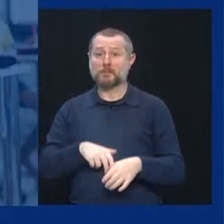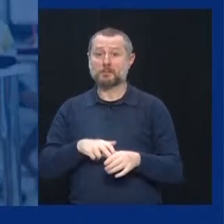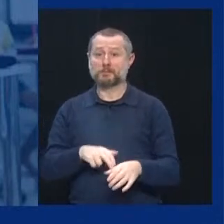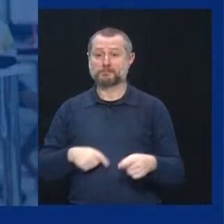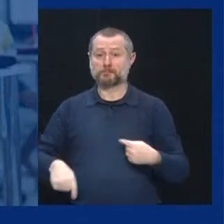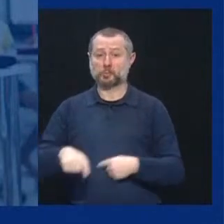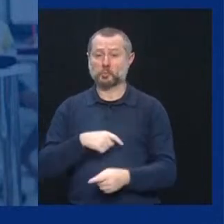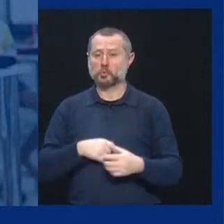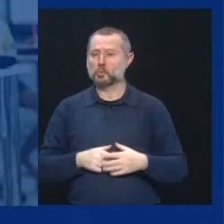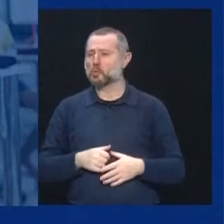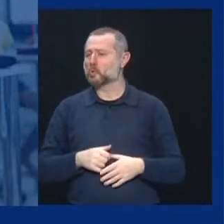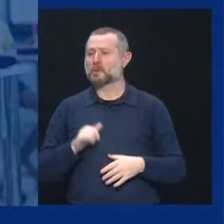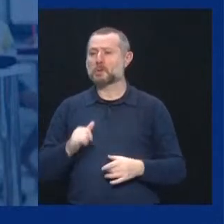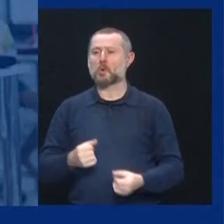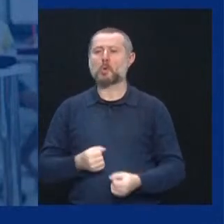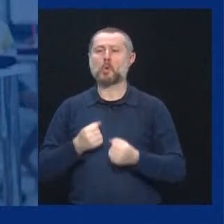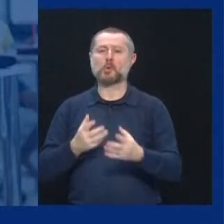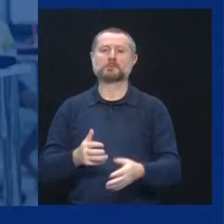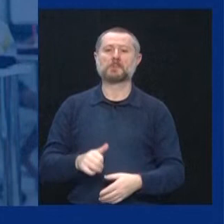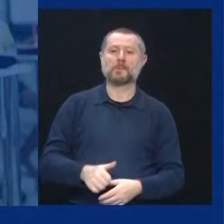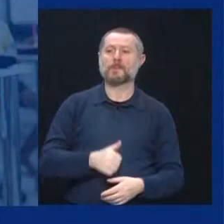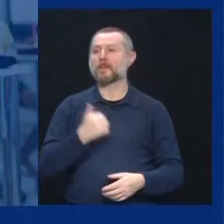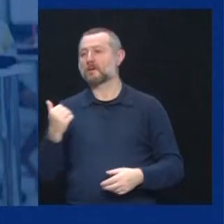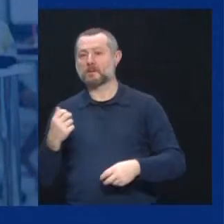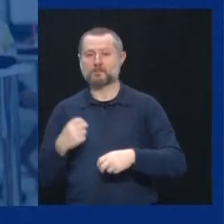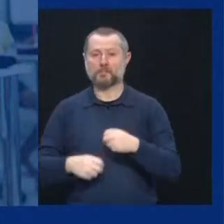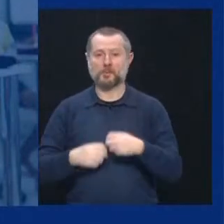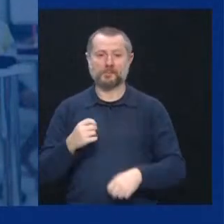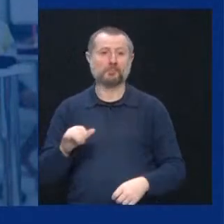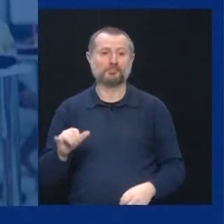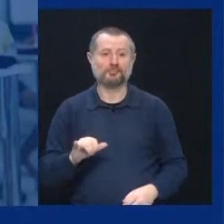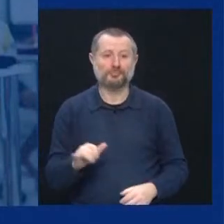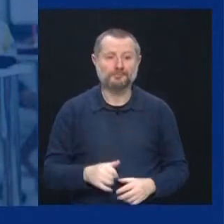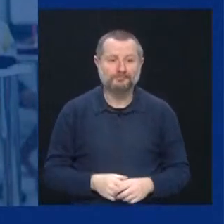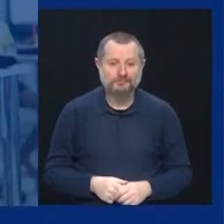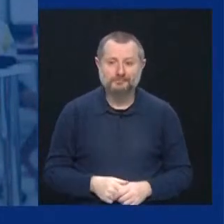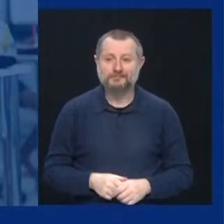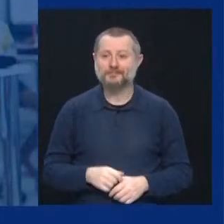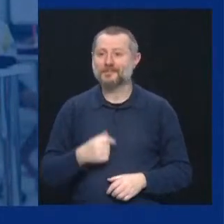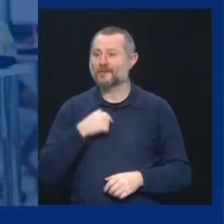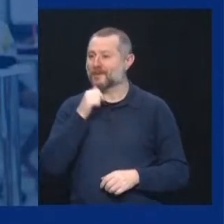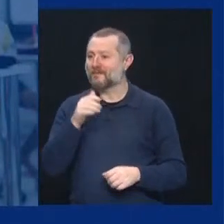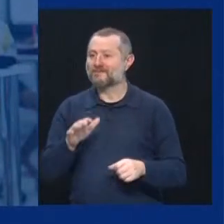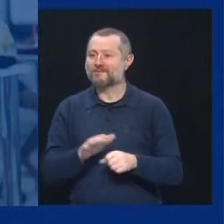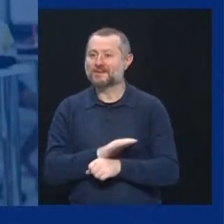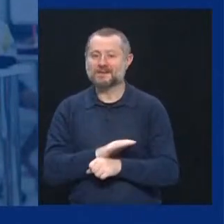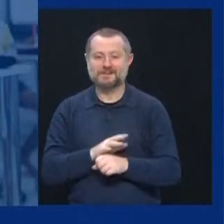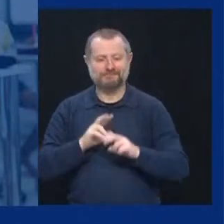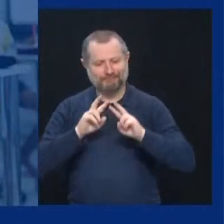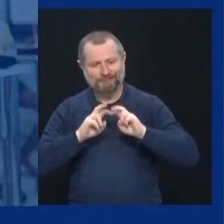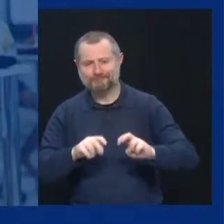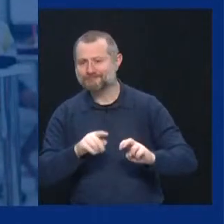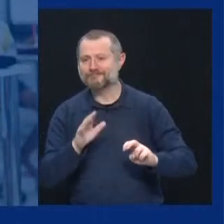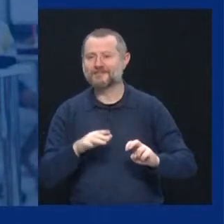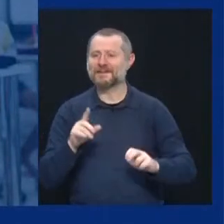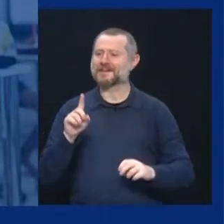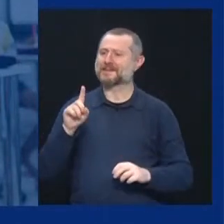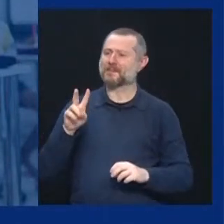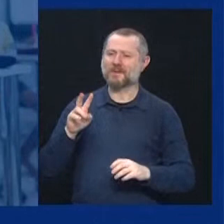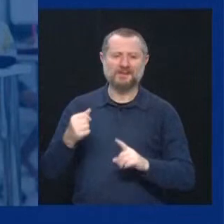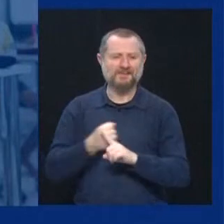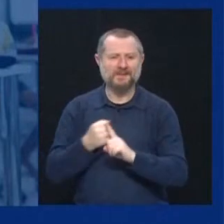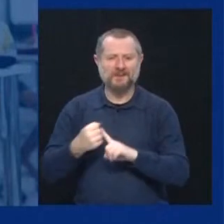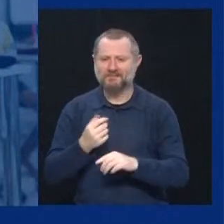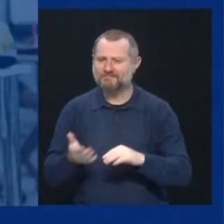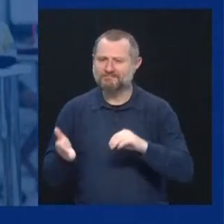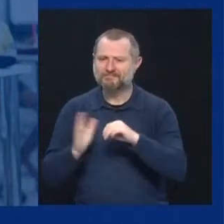whole set of ancillary issues that we're not even familiar with. Domestic violence is up, substance